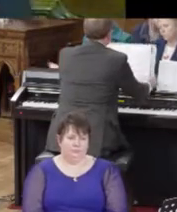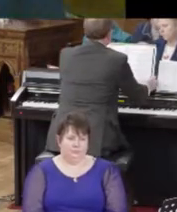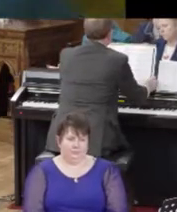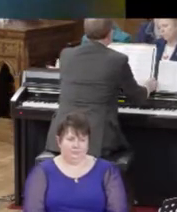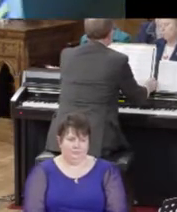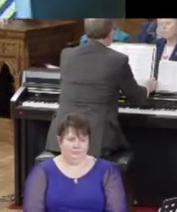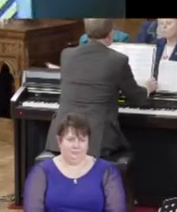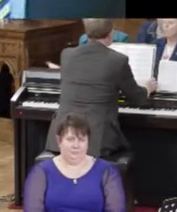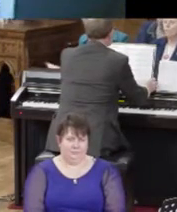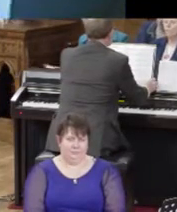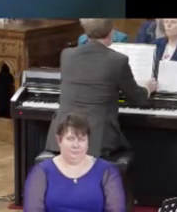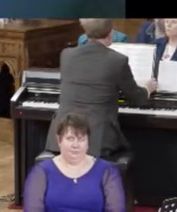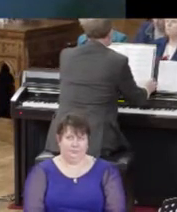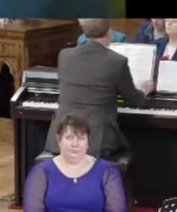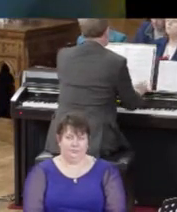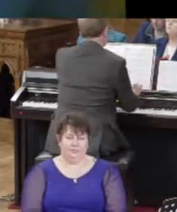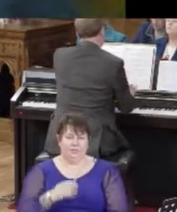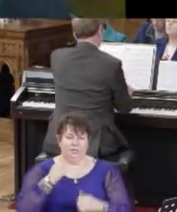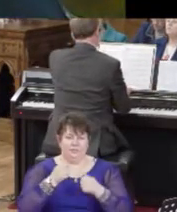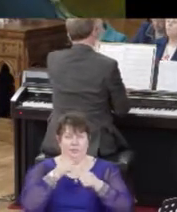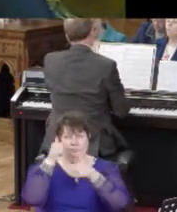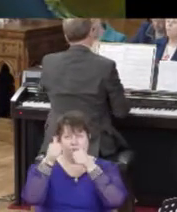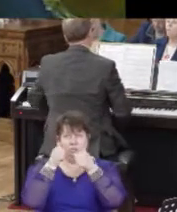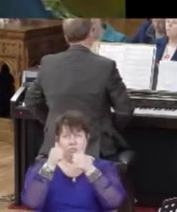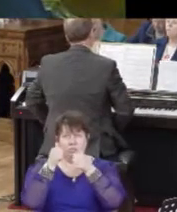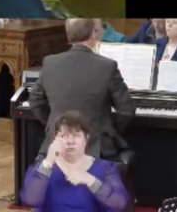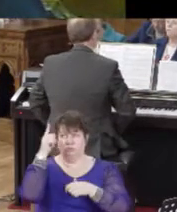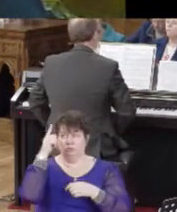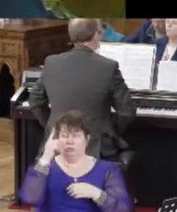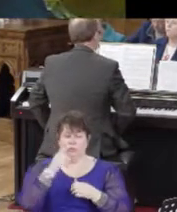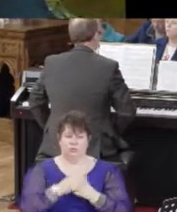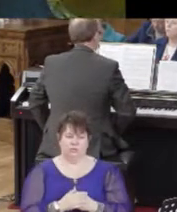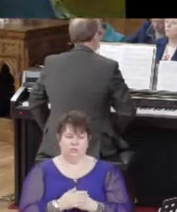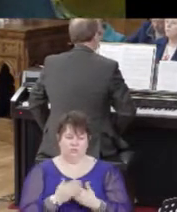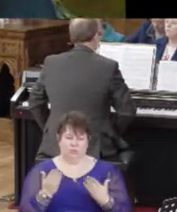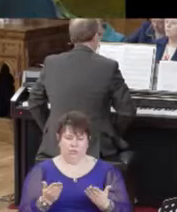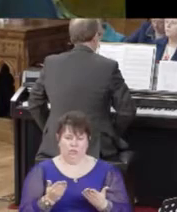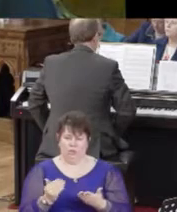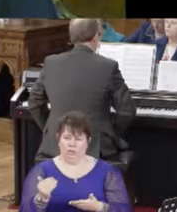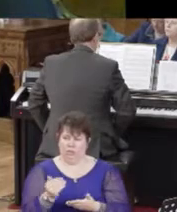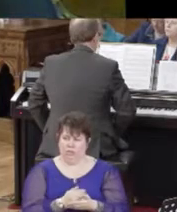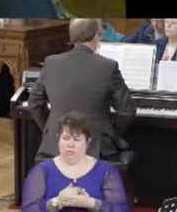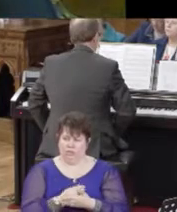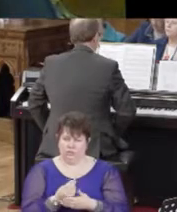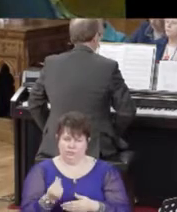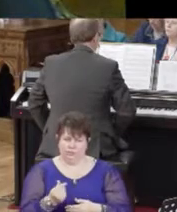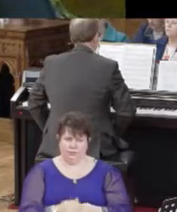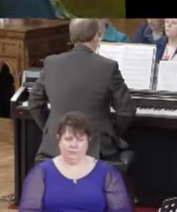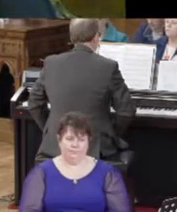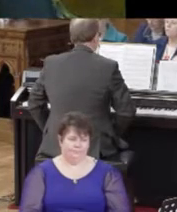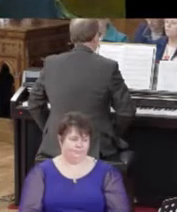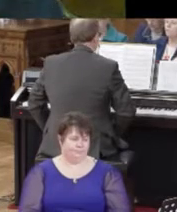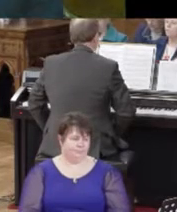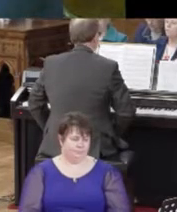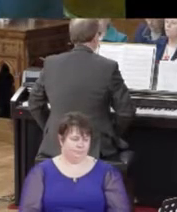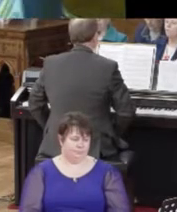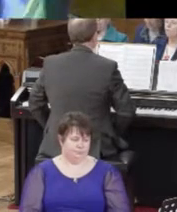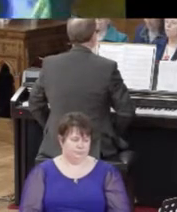As we've given our praises to God, let's now bring to him our offering. The offering will now be uplifted.